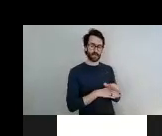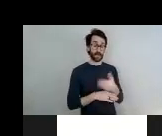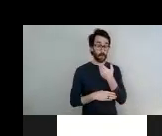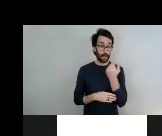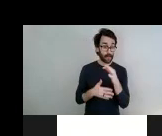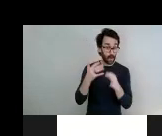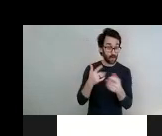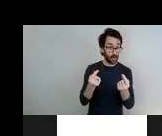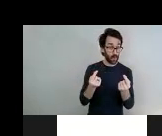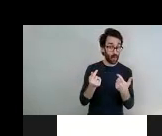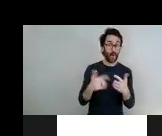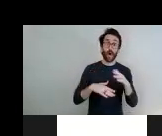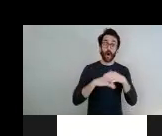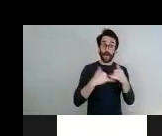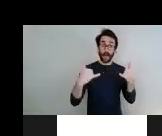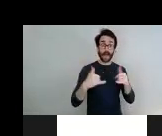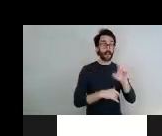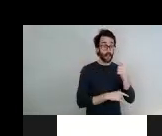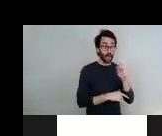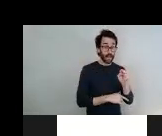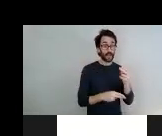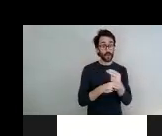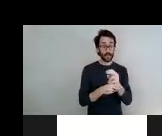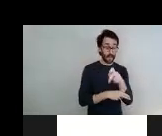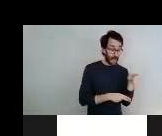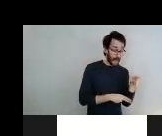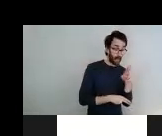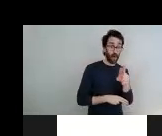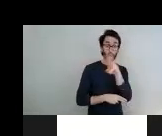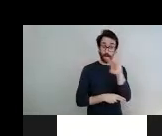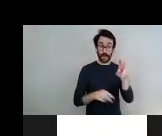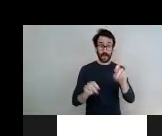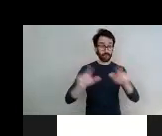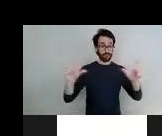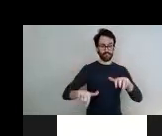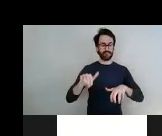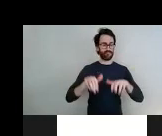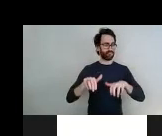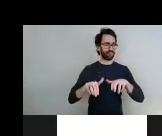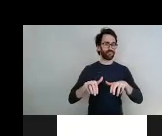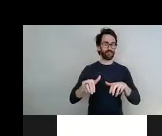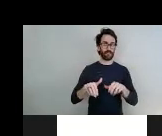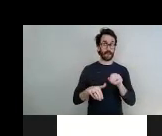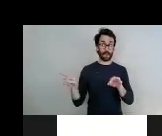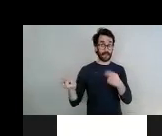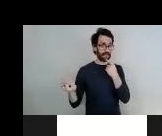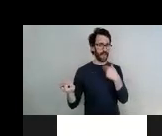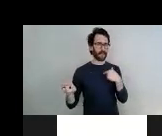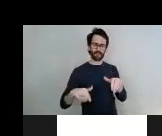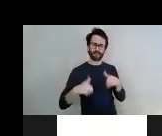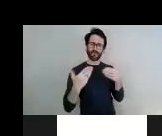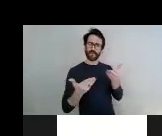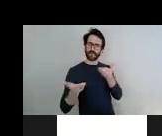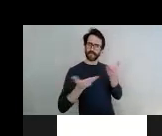your bank account directly through the application or the website. Or if they're claiming to be a service provider, well,